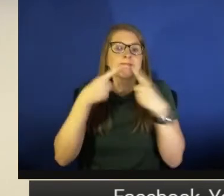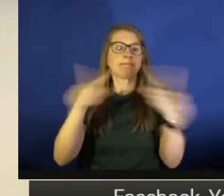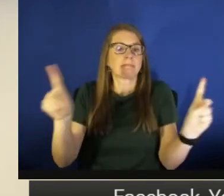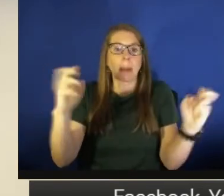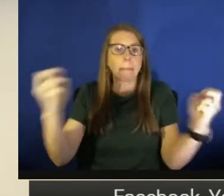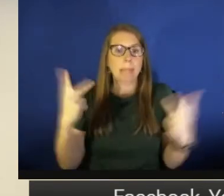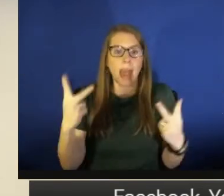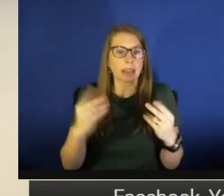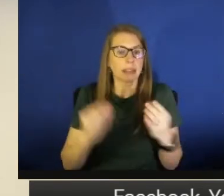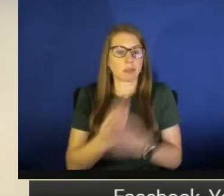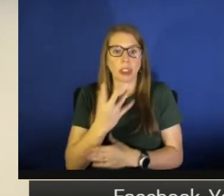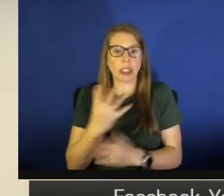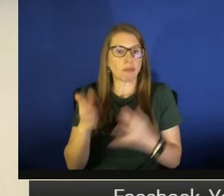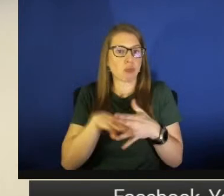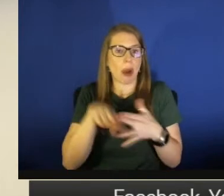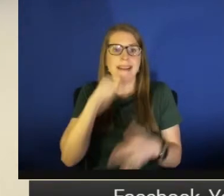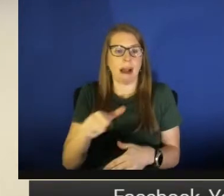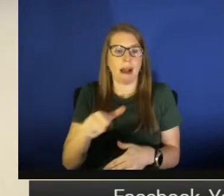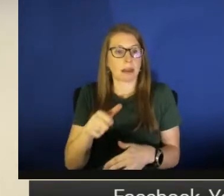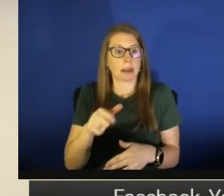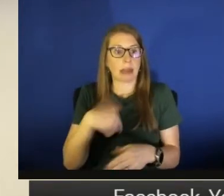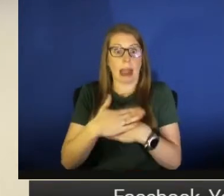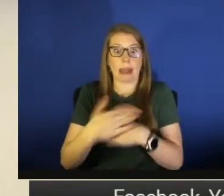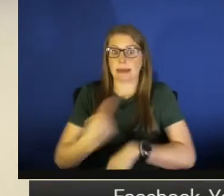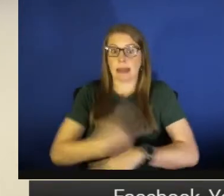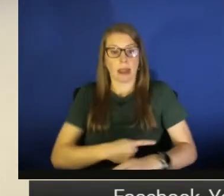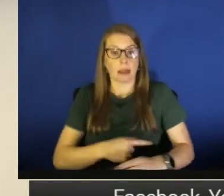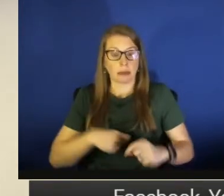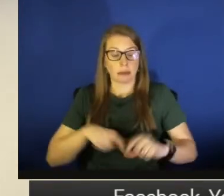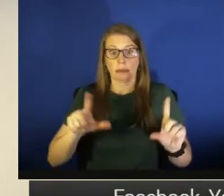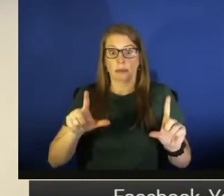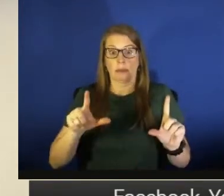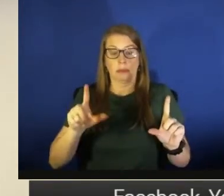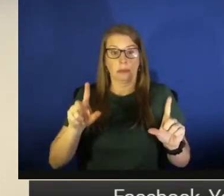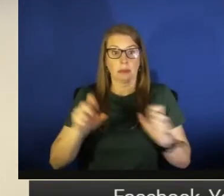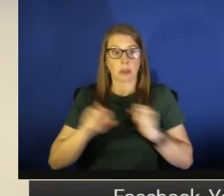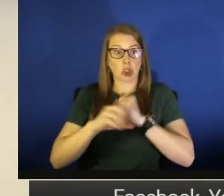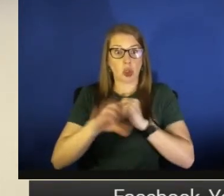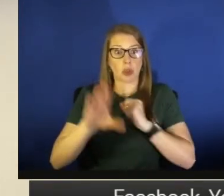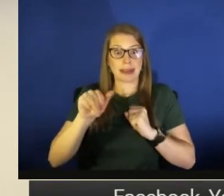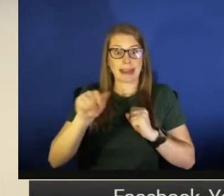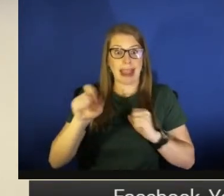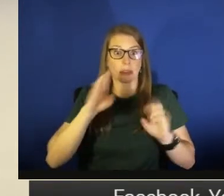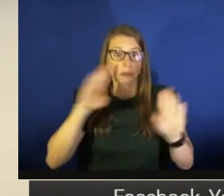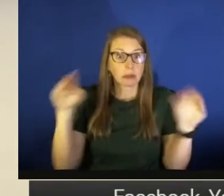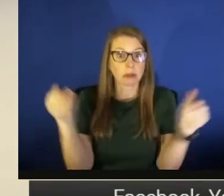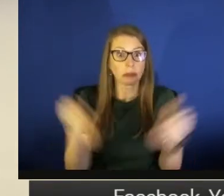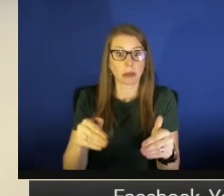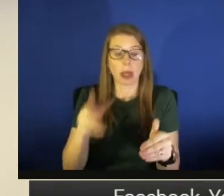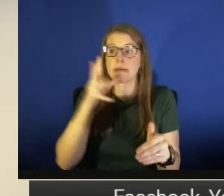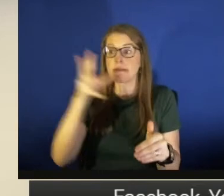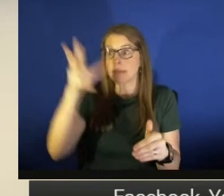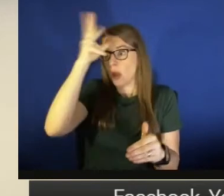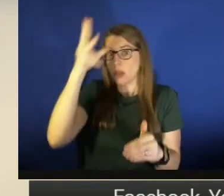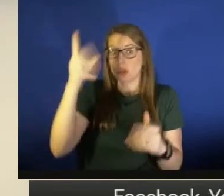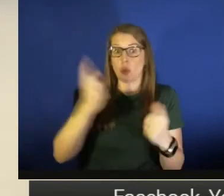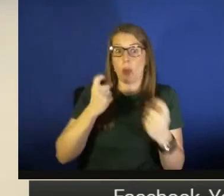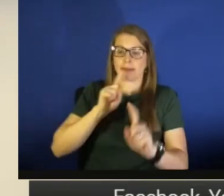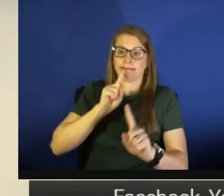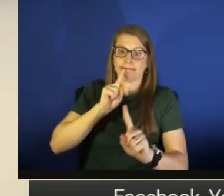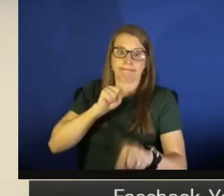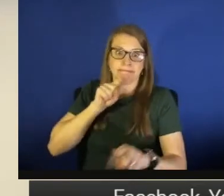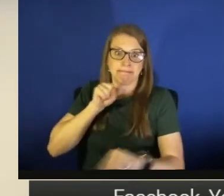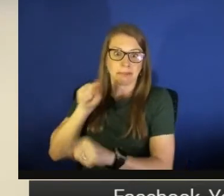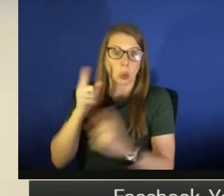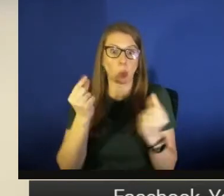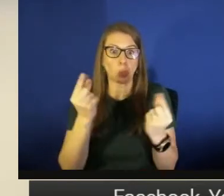break. And the very next day we had an entire newscast focusing on just answering parents' questions about what to